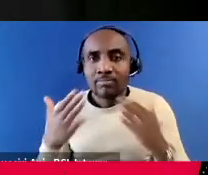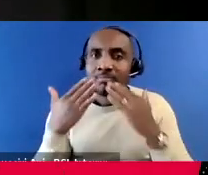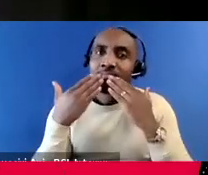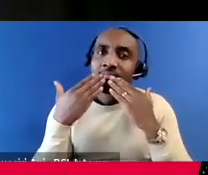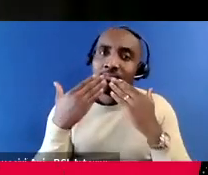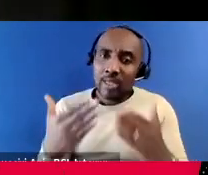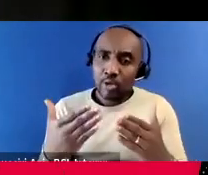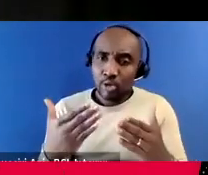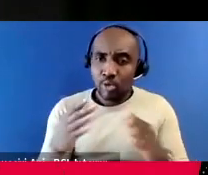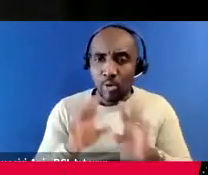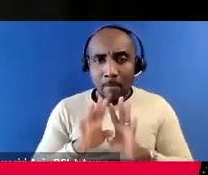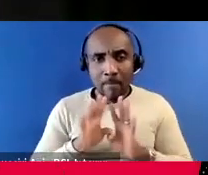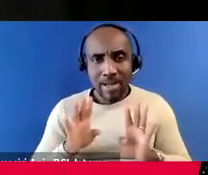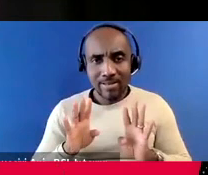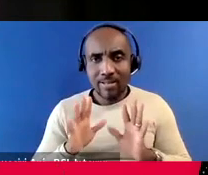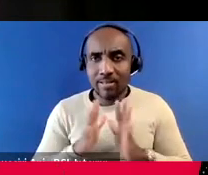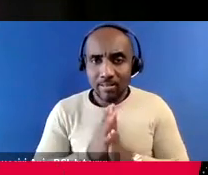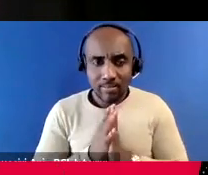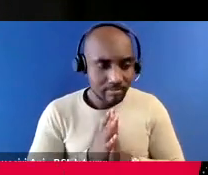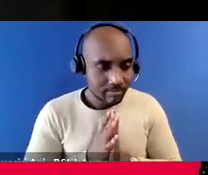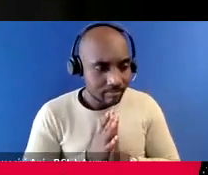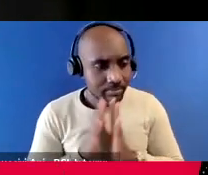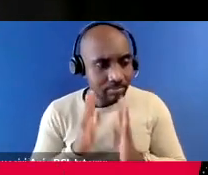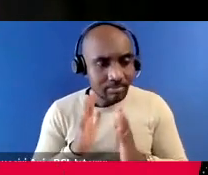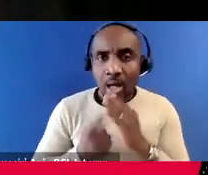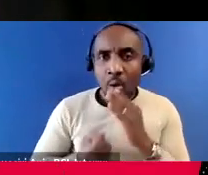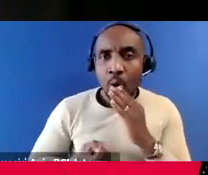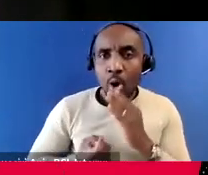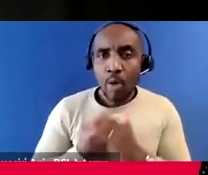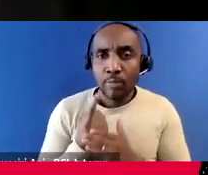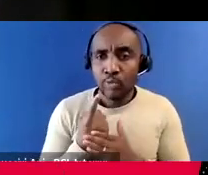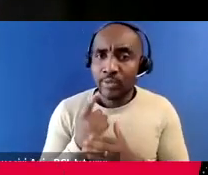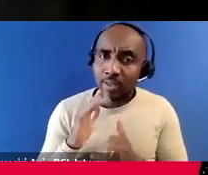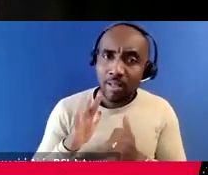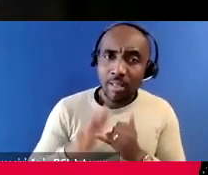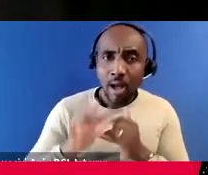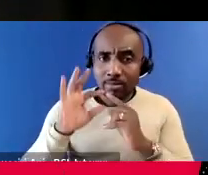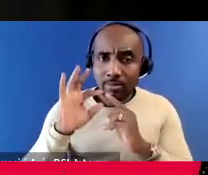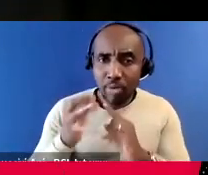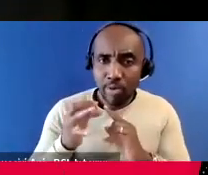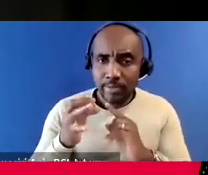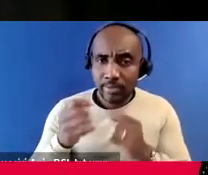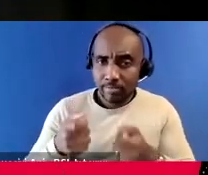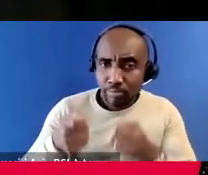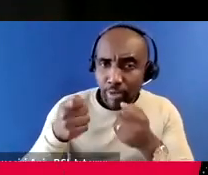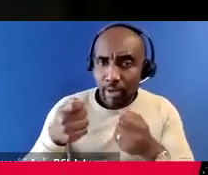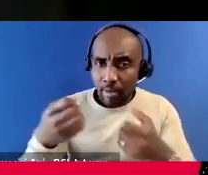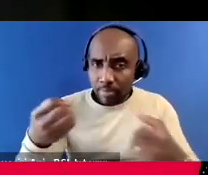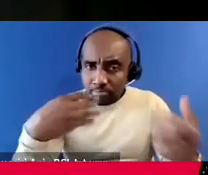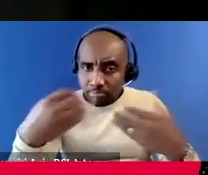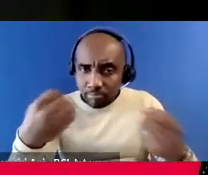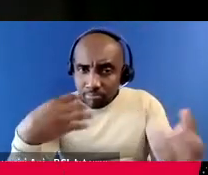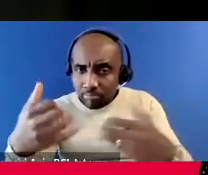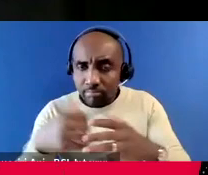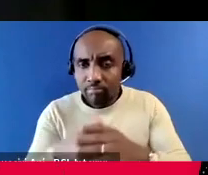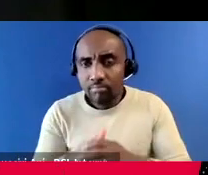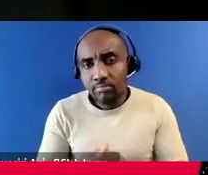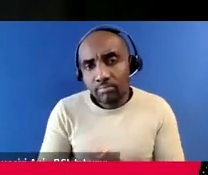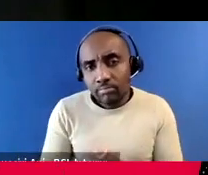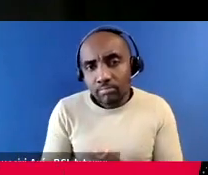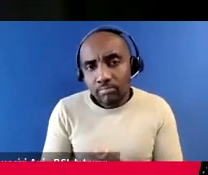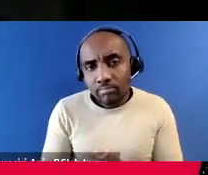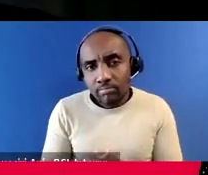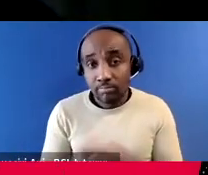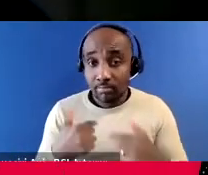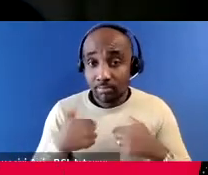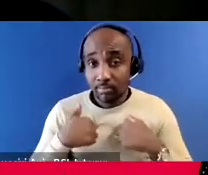I'm in the role of having to push us towards an end, because I'm very under very strict instructions that we have to finish on time today so that